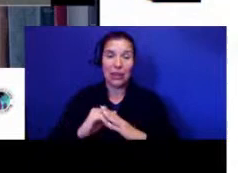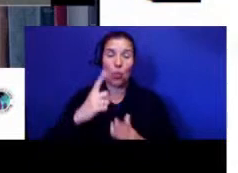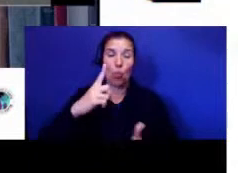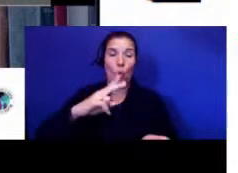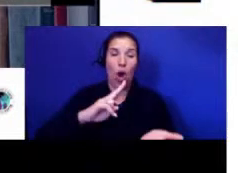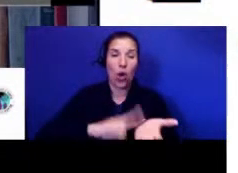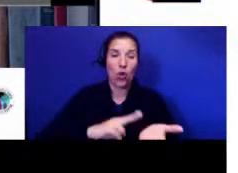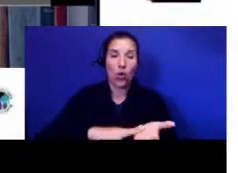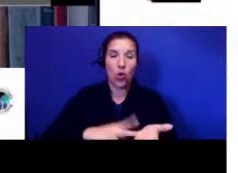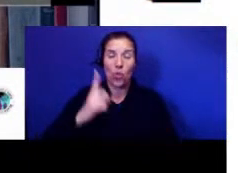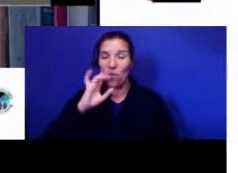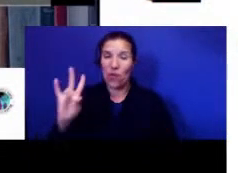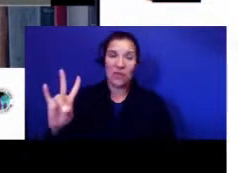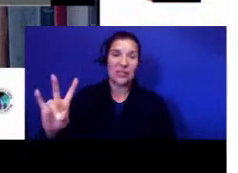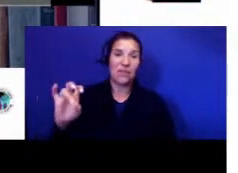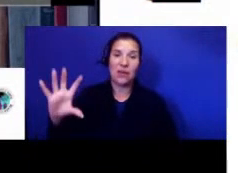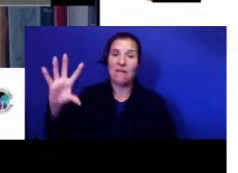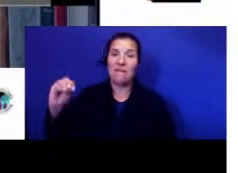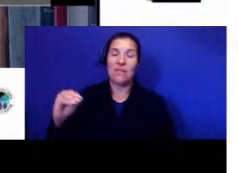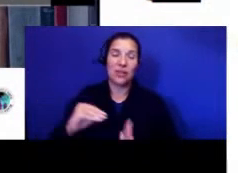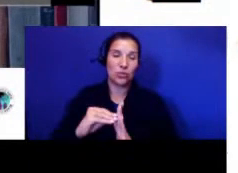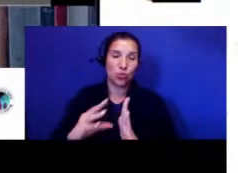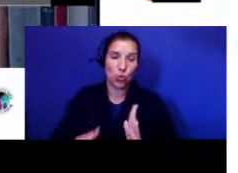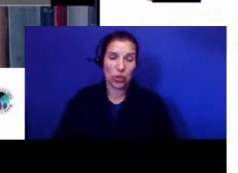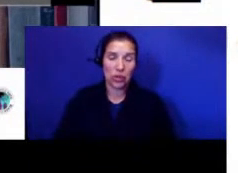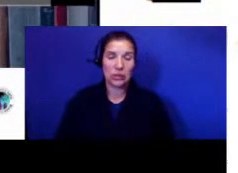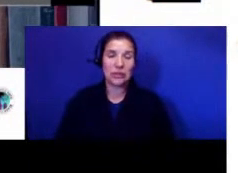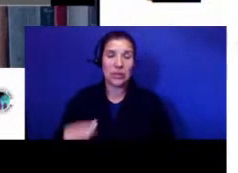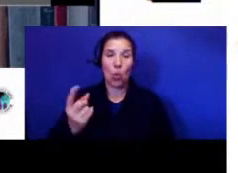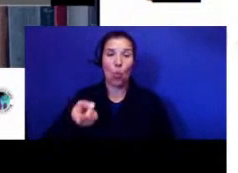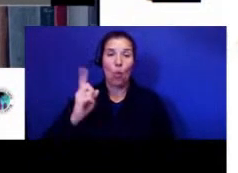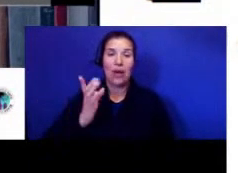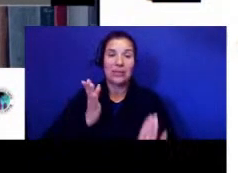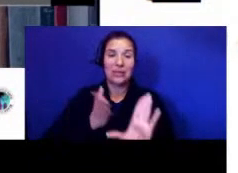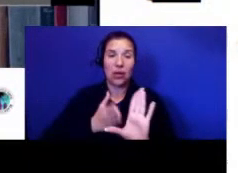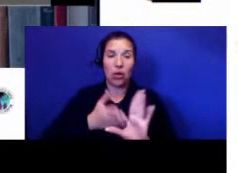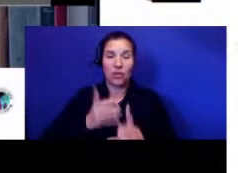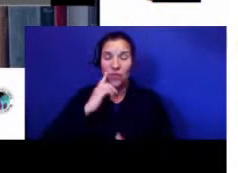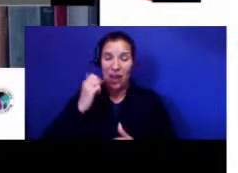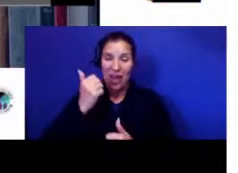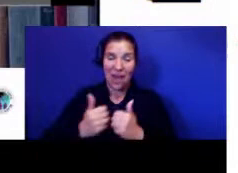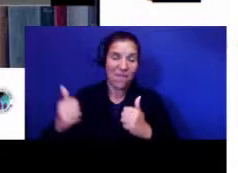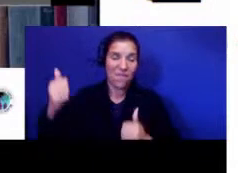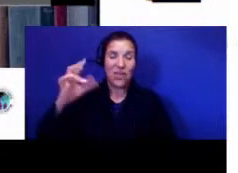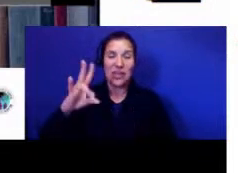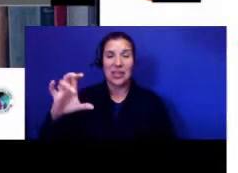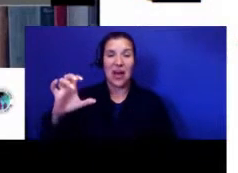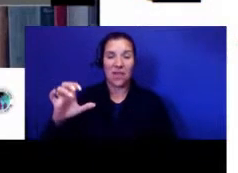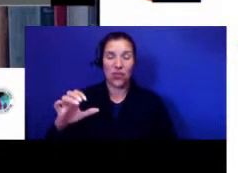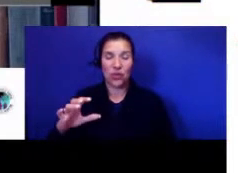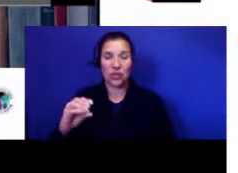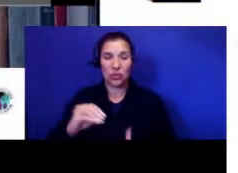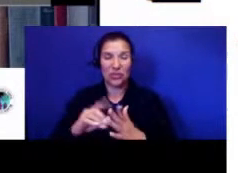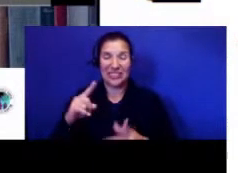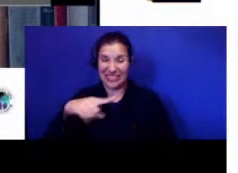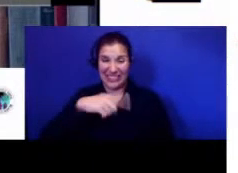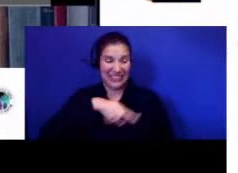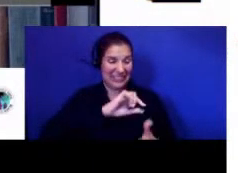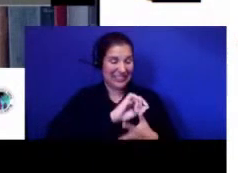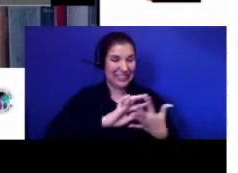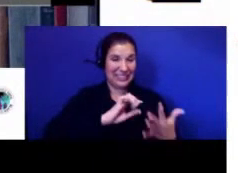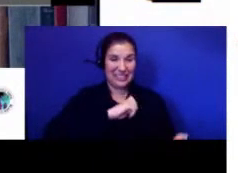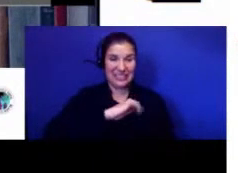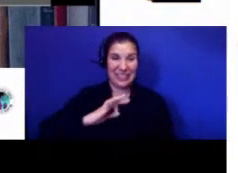per 750 students, and one psychologist for every 700 students. These staffing recommendations are a